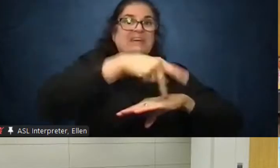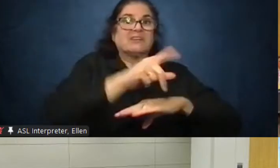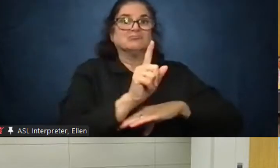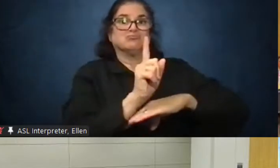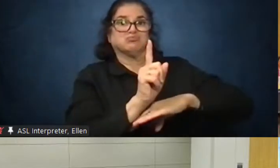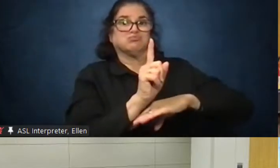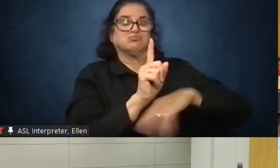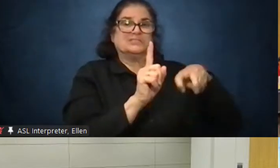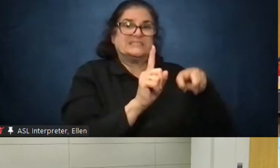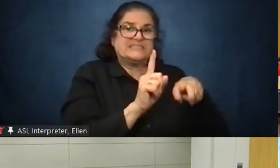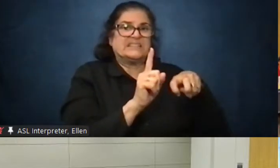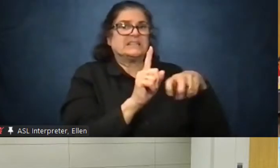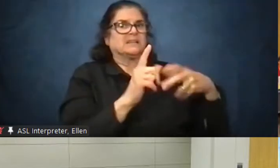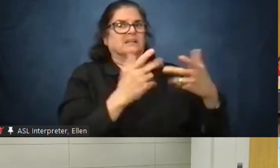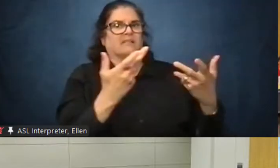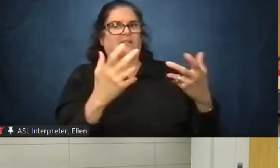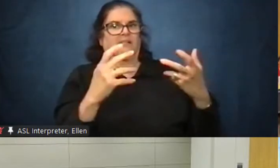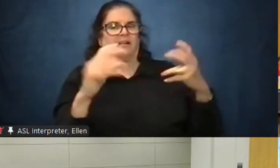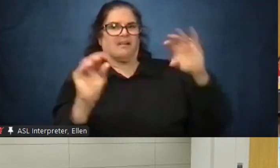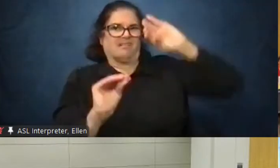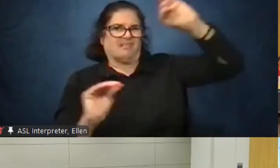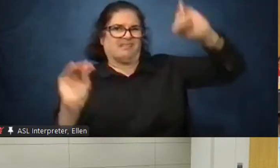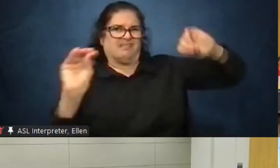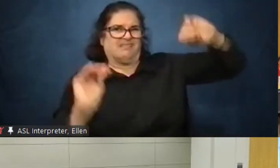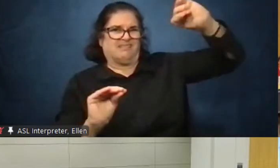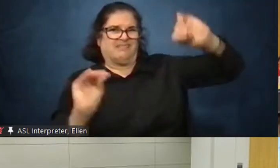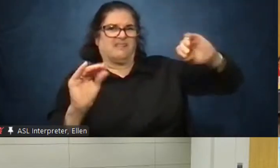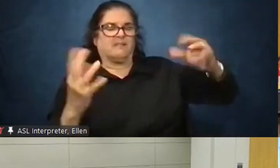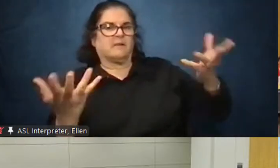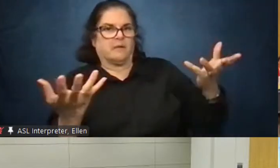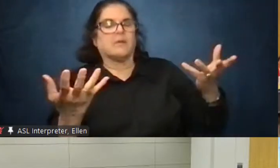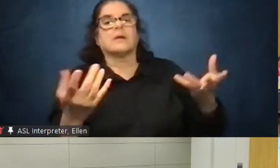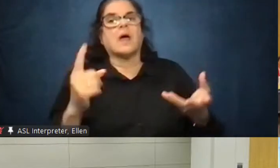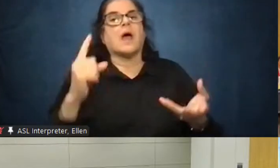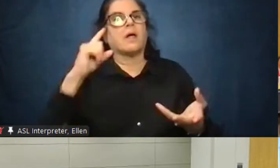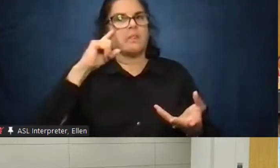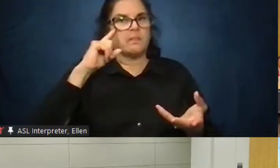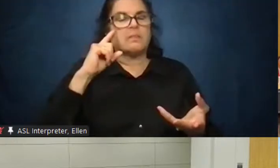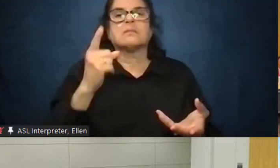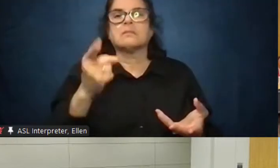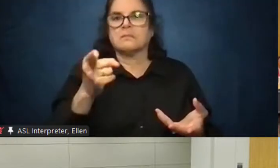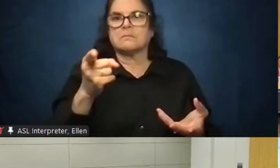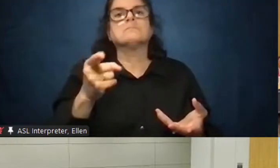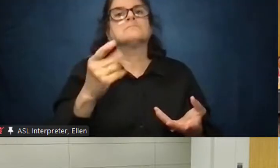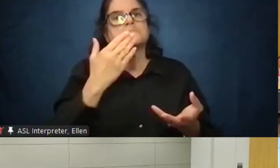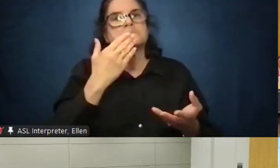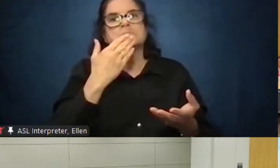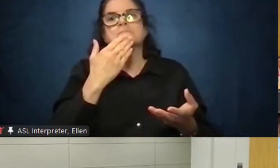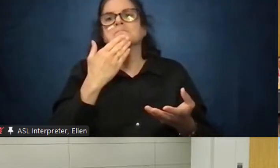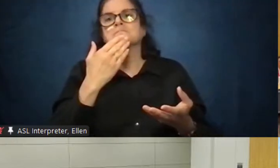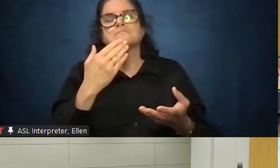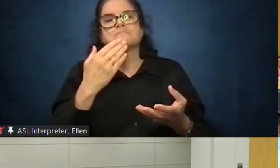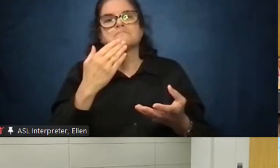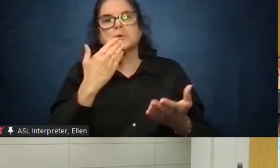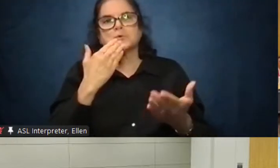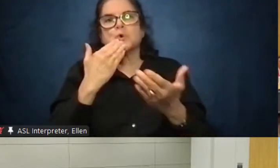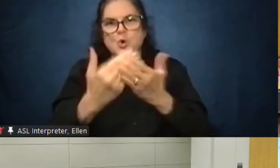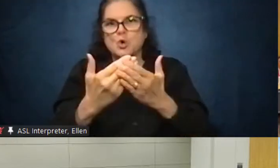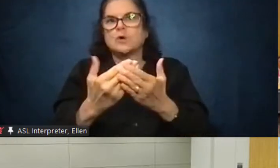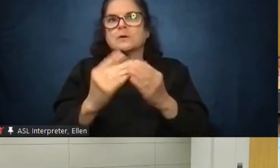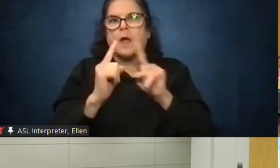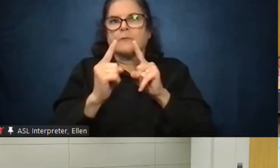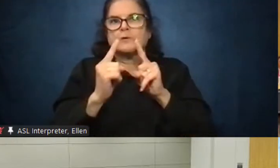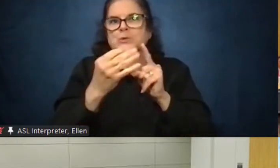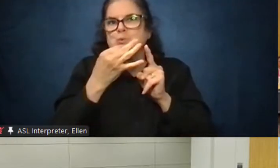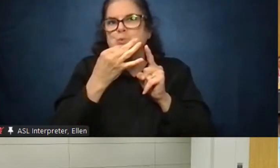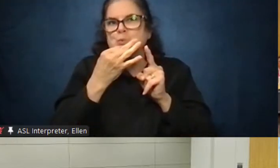from a seated perspective, as well as just a general cleaning perspective as well. But I think that's probably a really timely follow-up conversation for us to have,